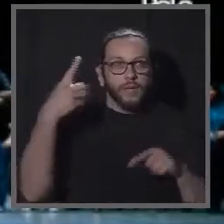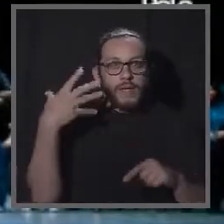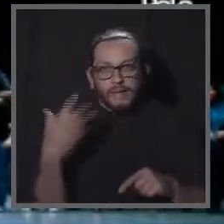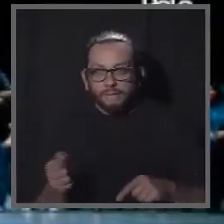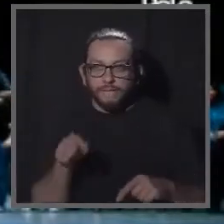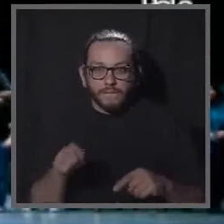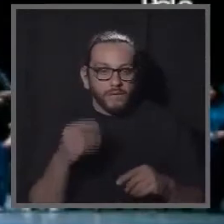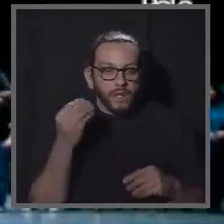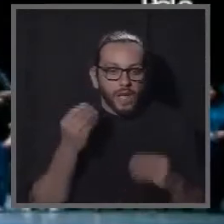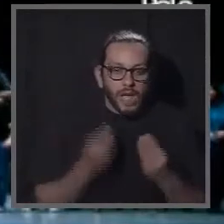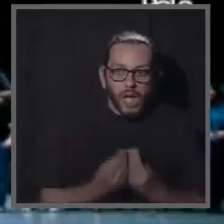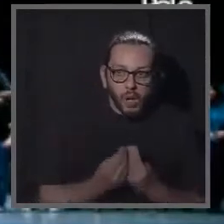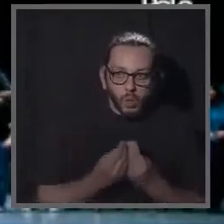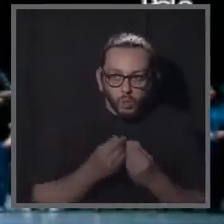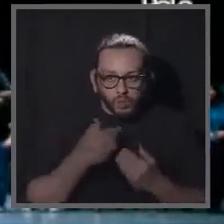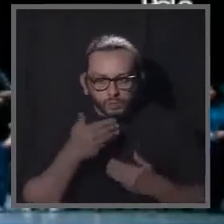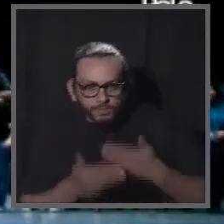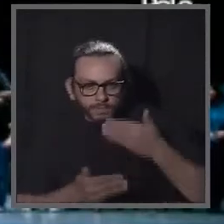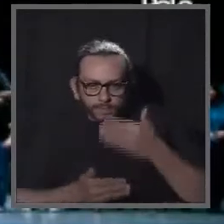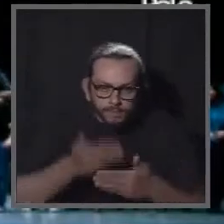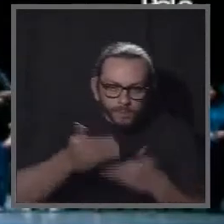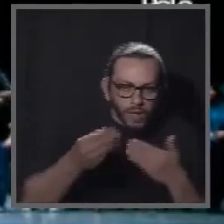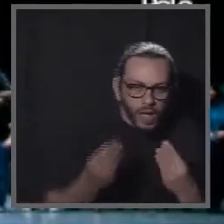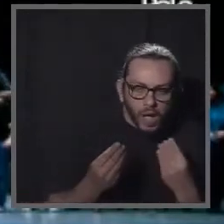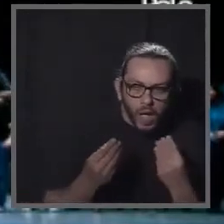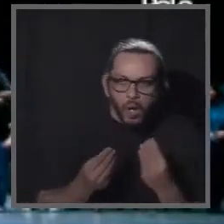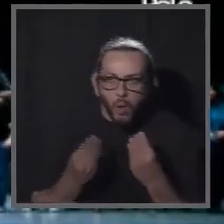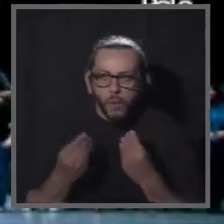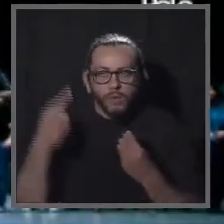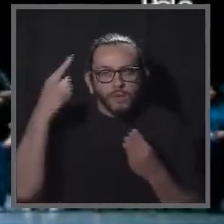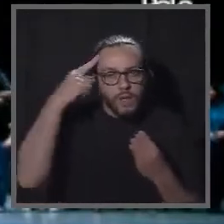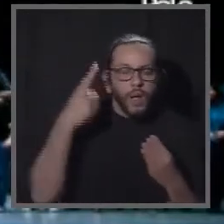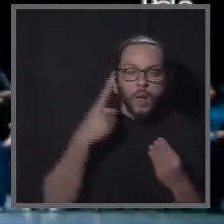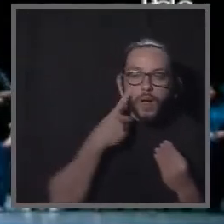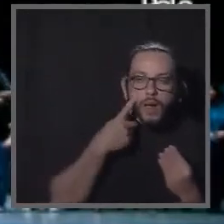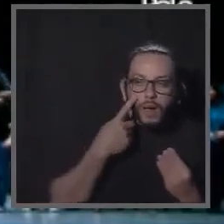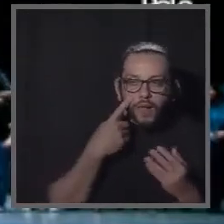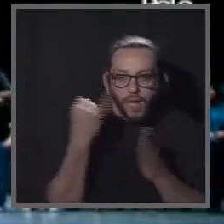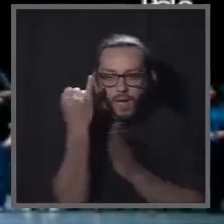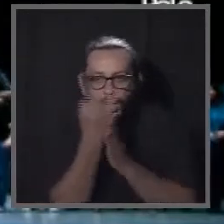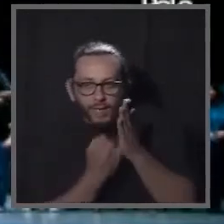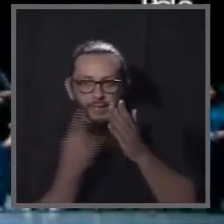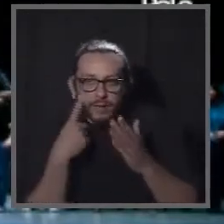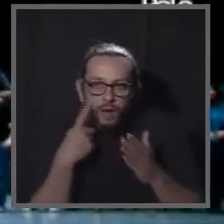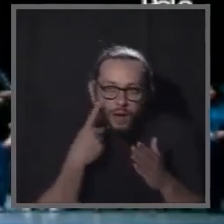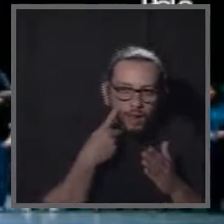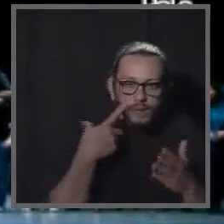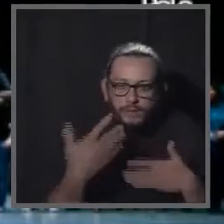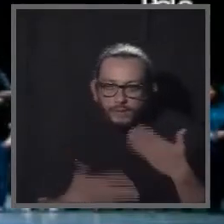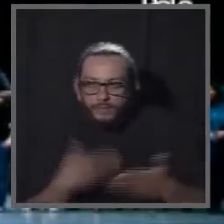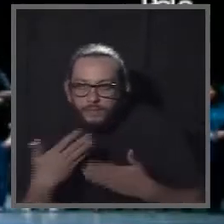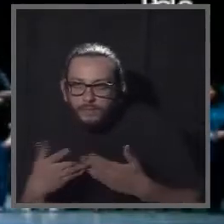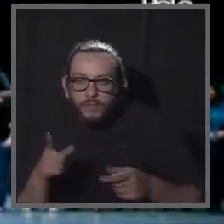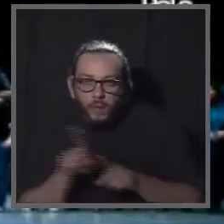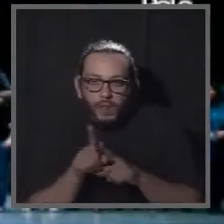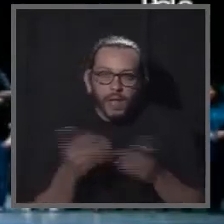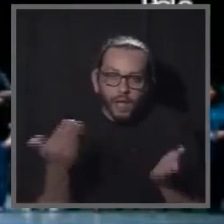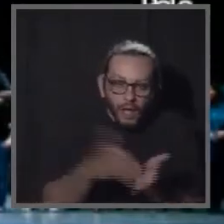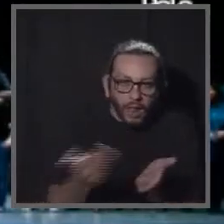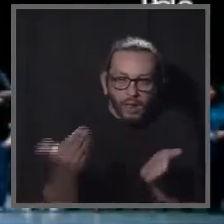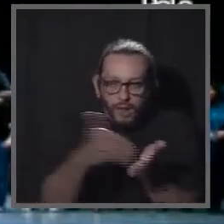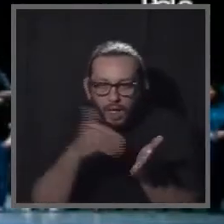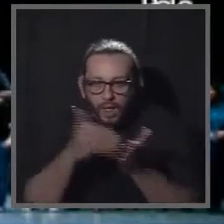a starting point, this idea of an artistic that is constant